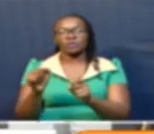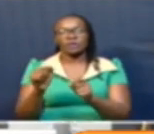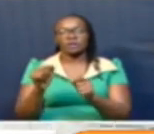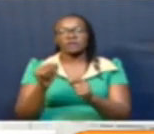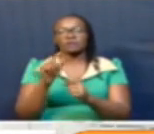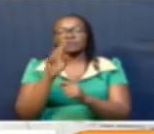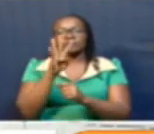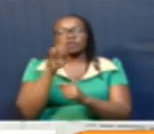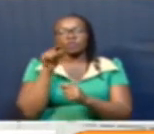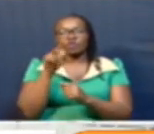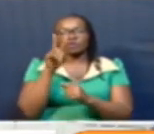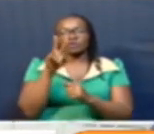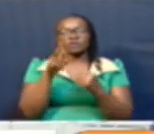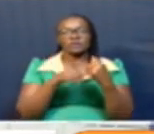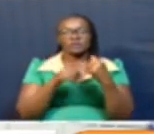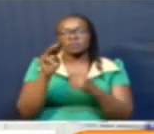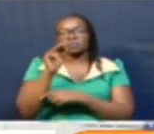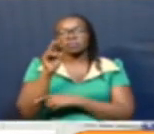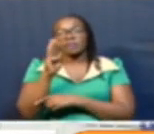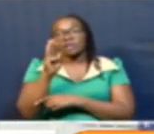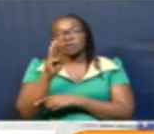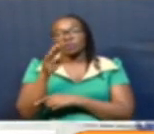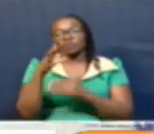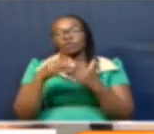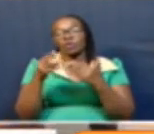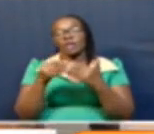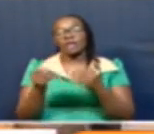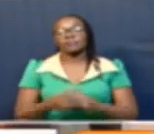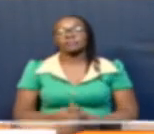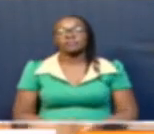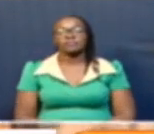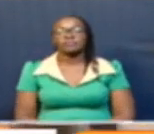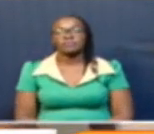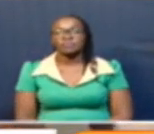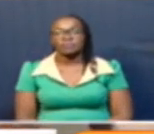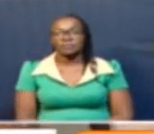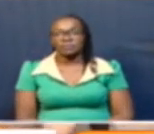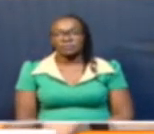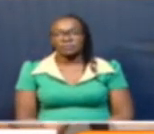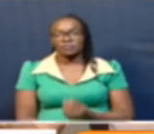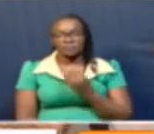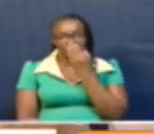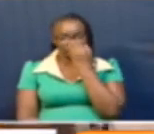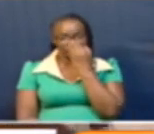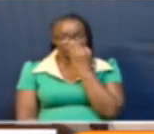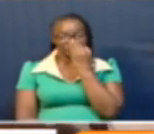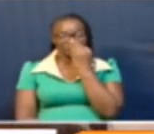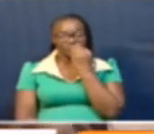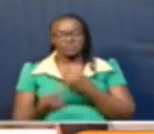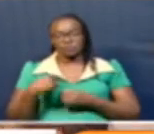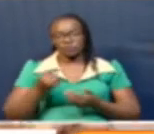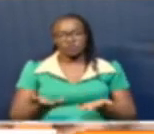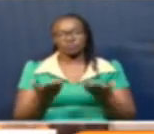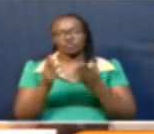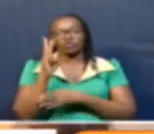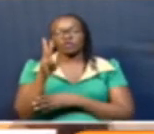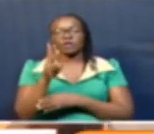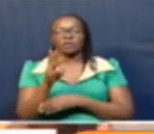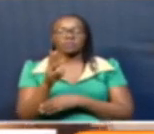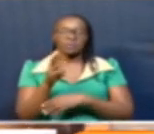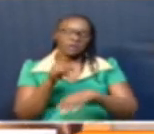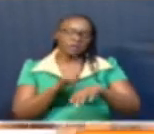$6.2 million, courtesy of Trademark East Africa. The bus productivity will improve by at least four